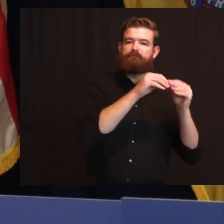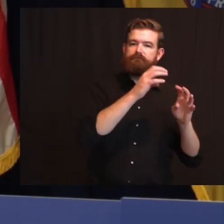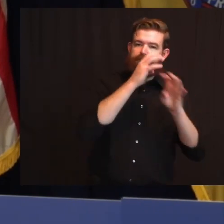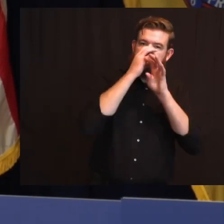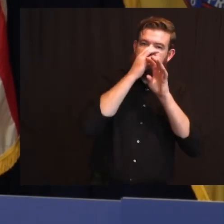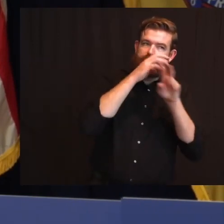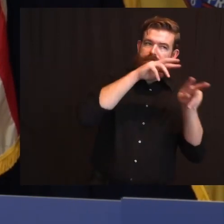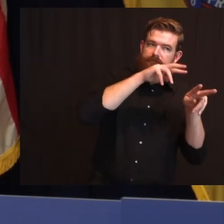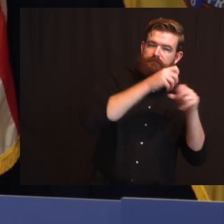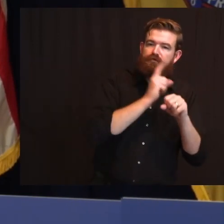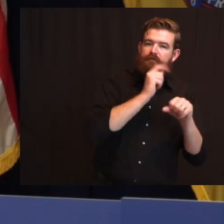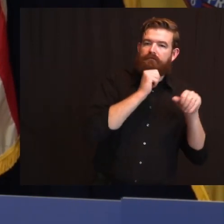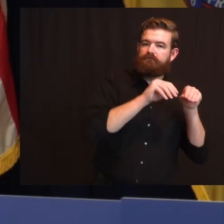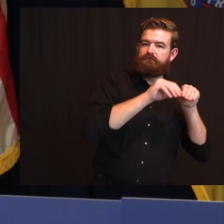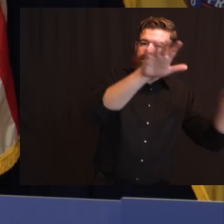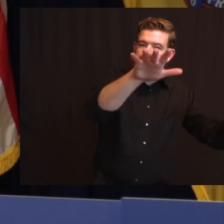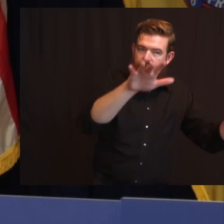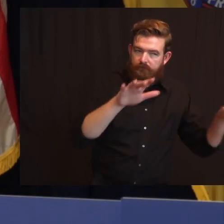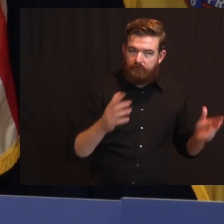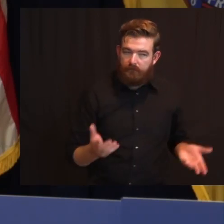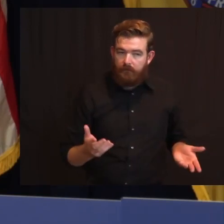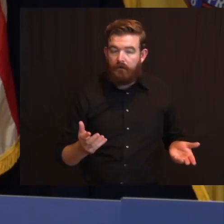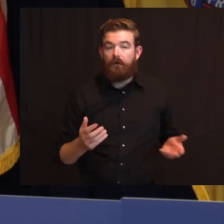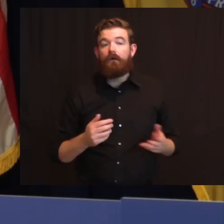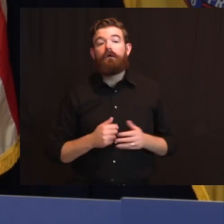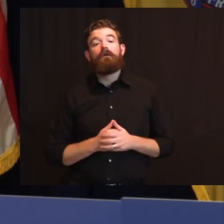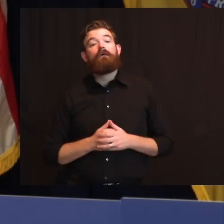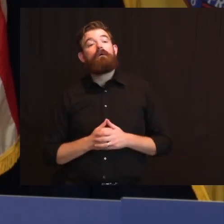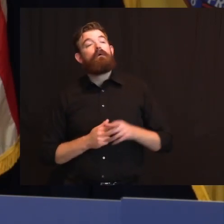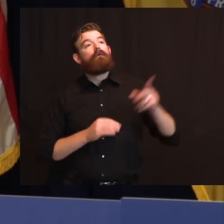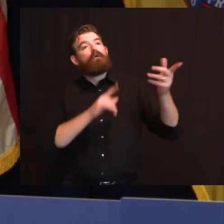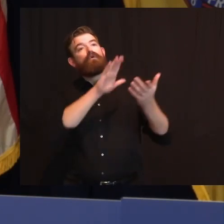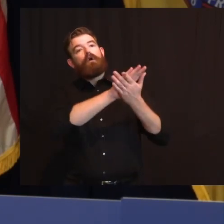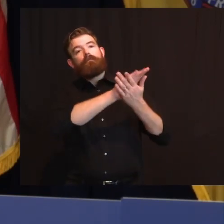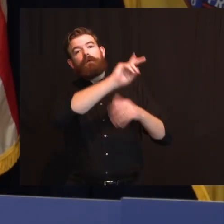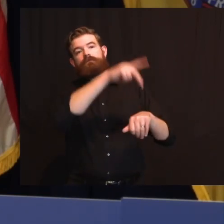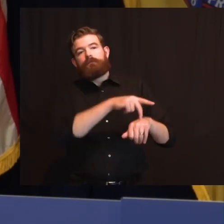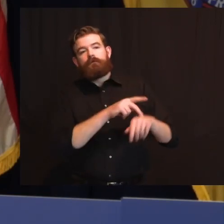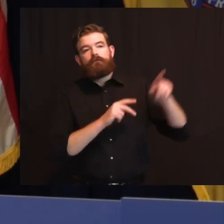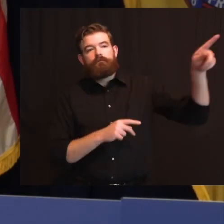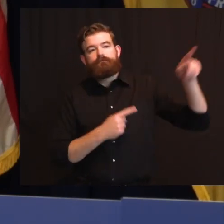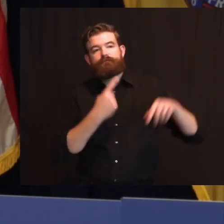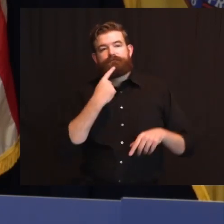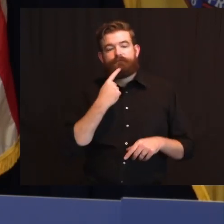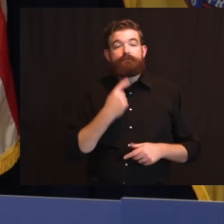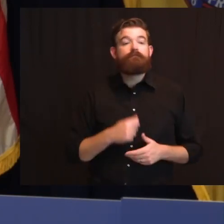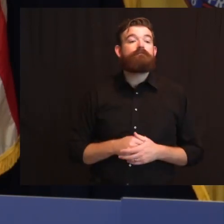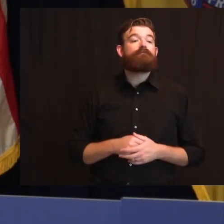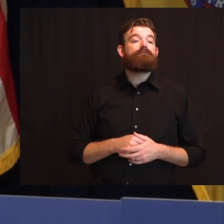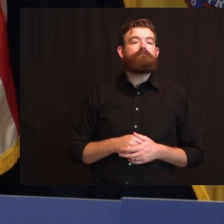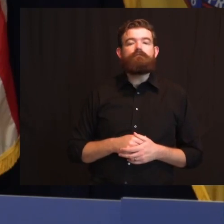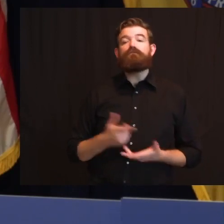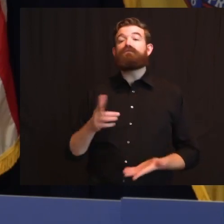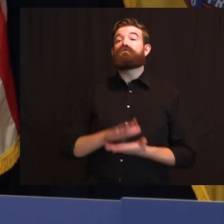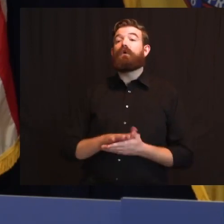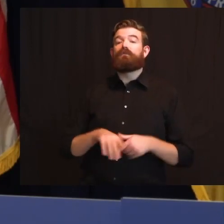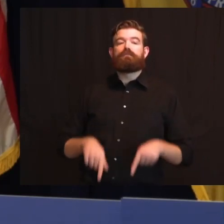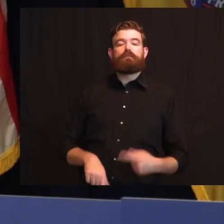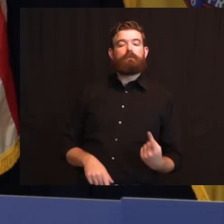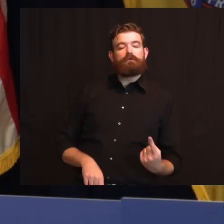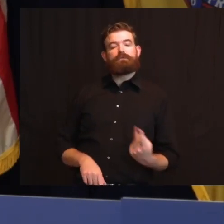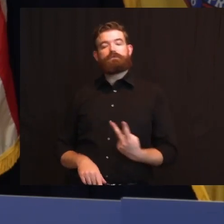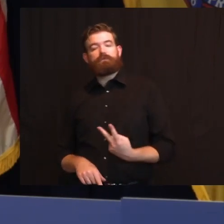I got 2 cases in my school. They're in the same classroom. What do I do? I got 2 cases in my school. They're in different classrooms, but you know what? They're brothers